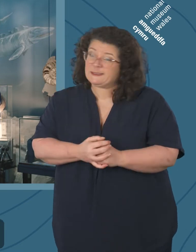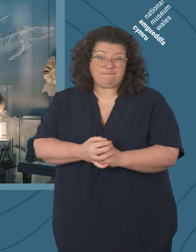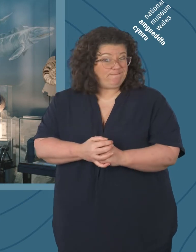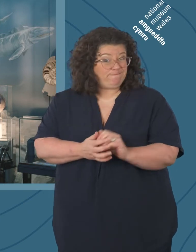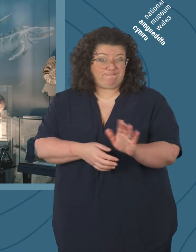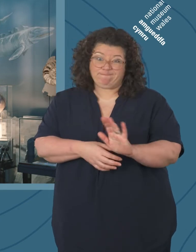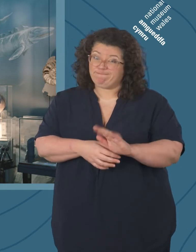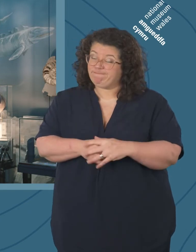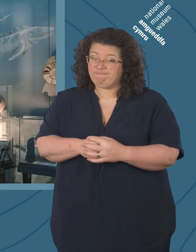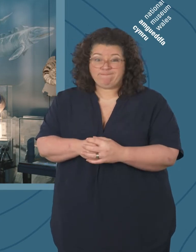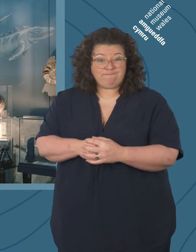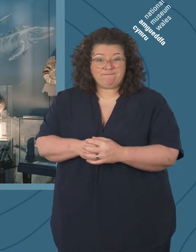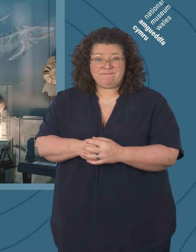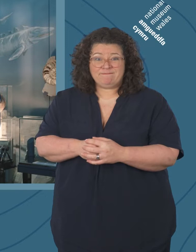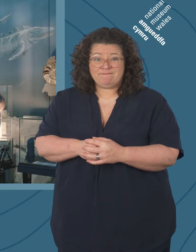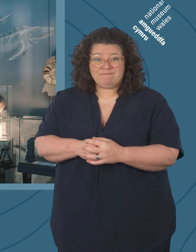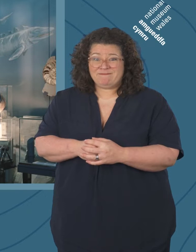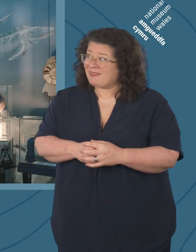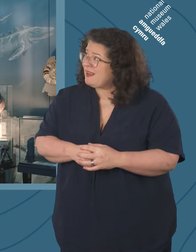Sarcosuchus? Afraid not.